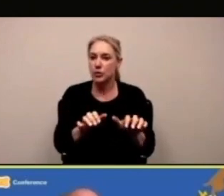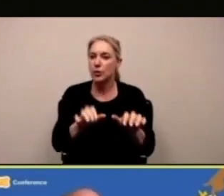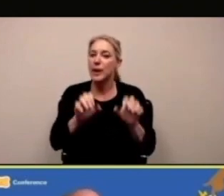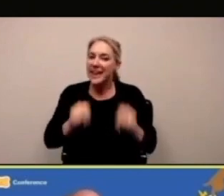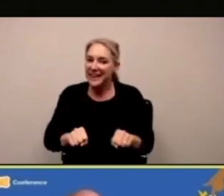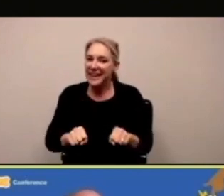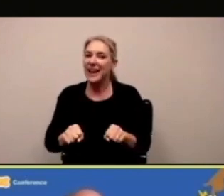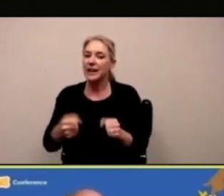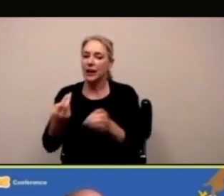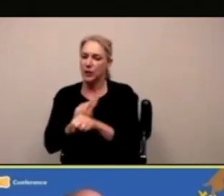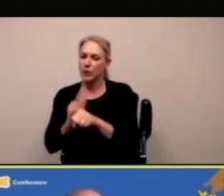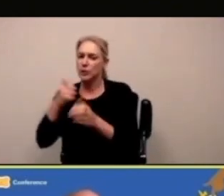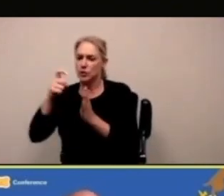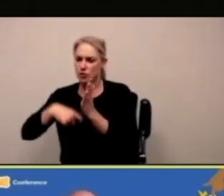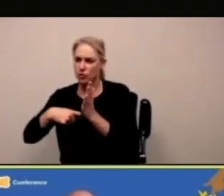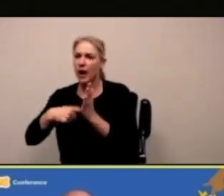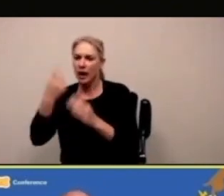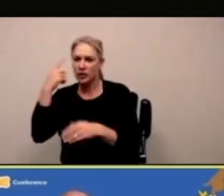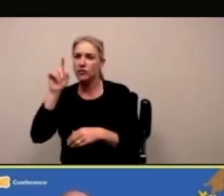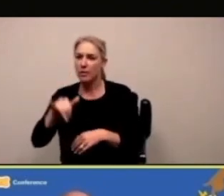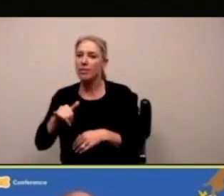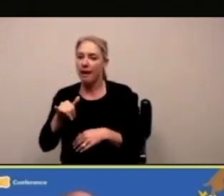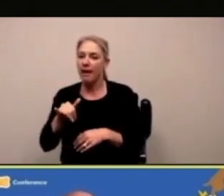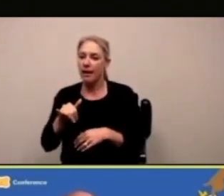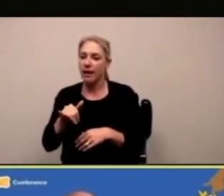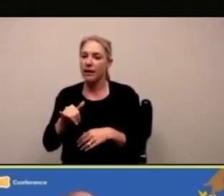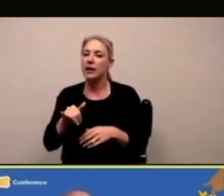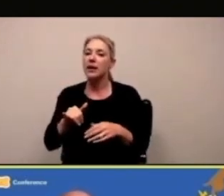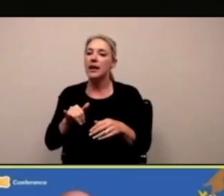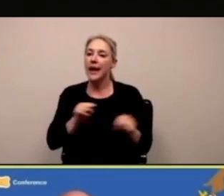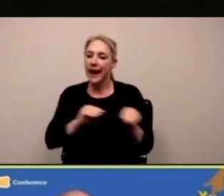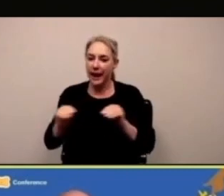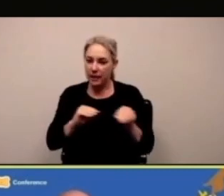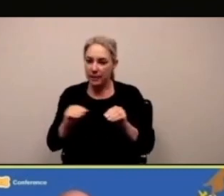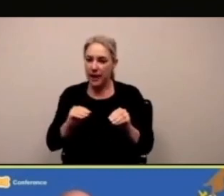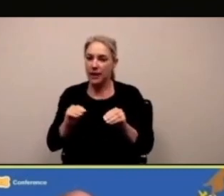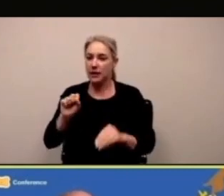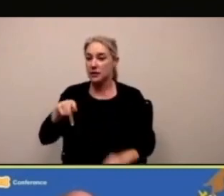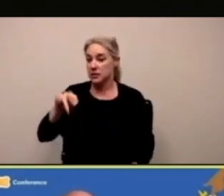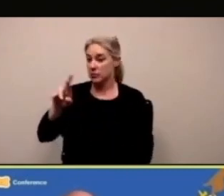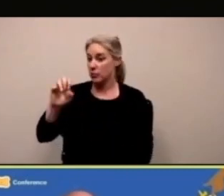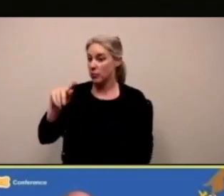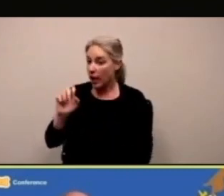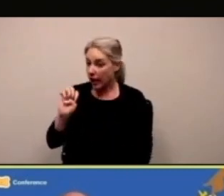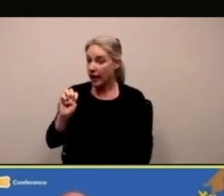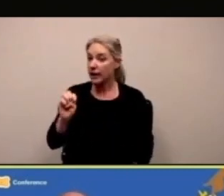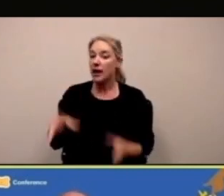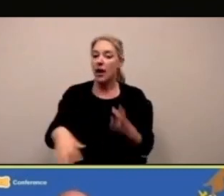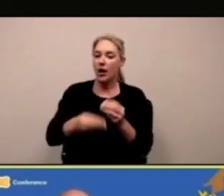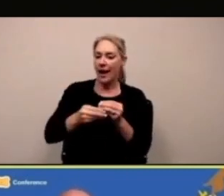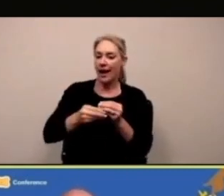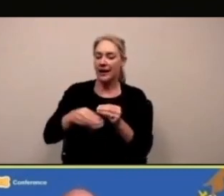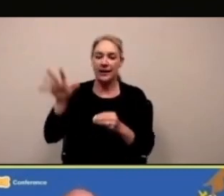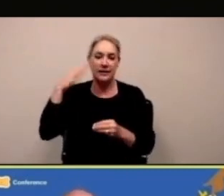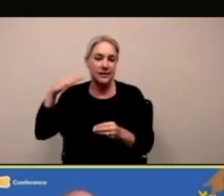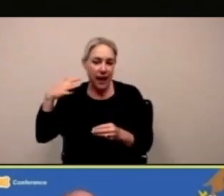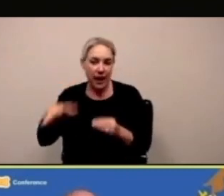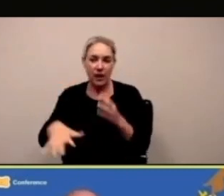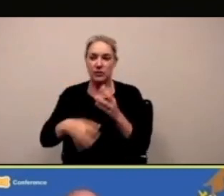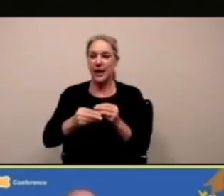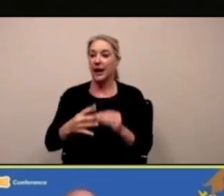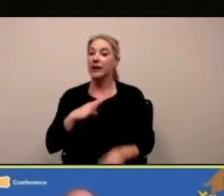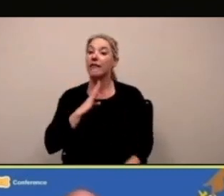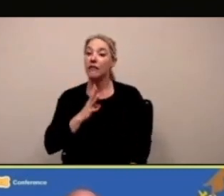Scratch tutorials, like animating a sprite, or we talked about adding sounds or our voice to it, which I think is really valuable for